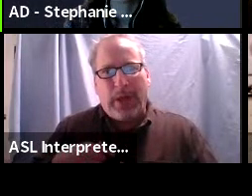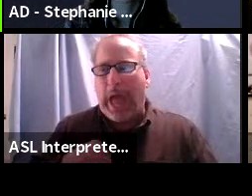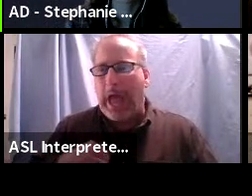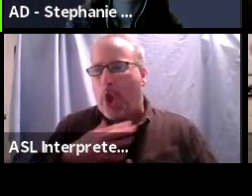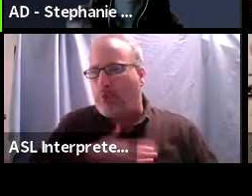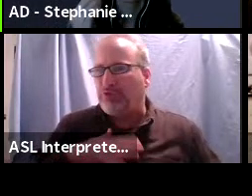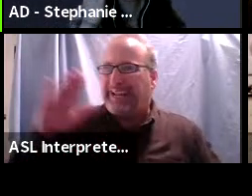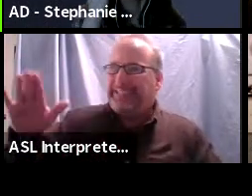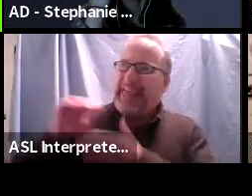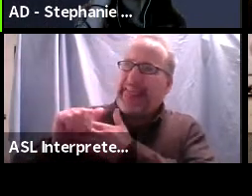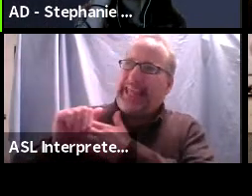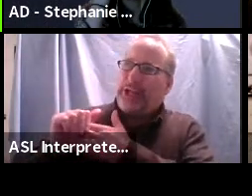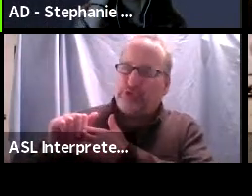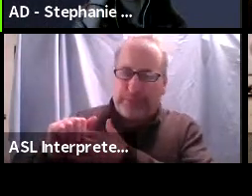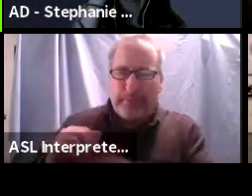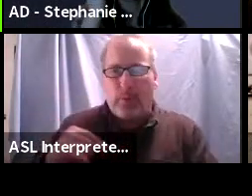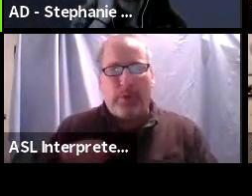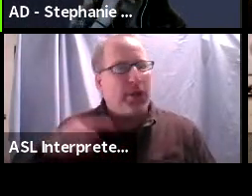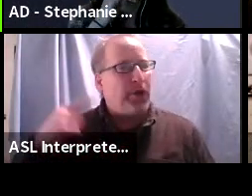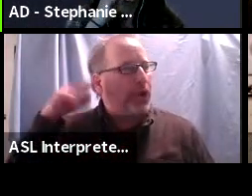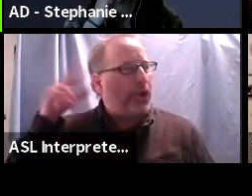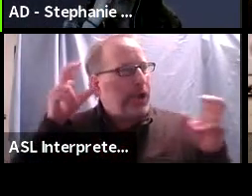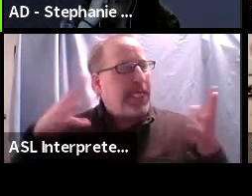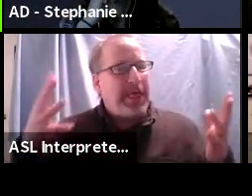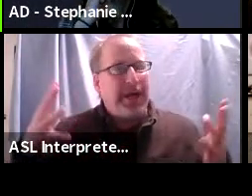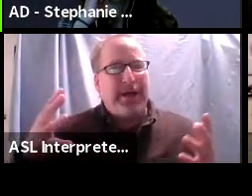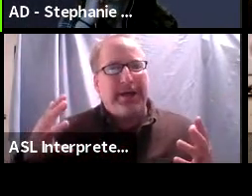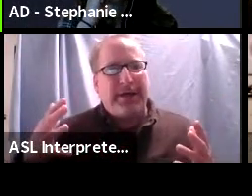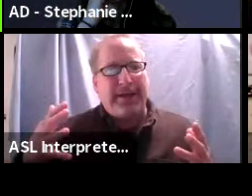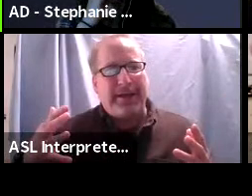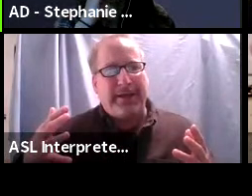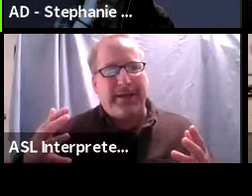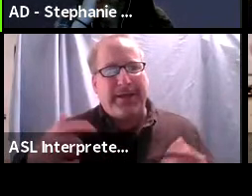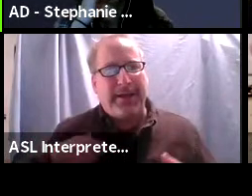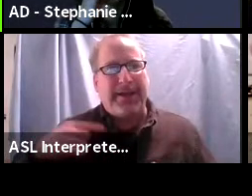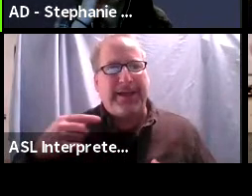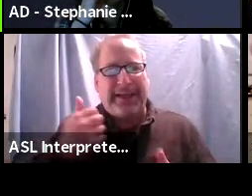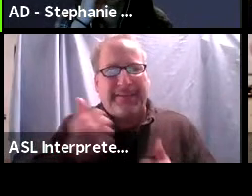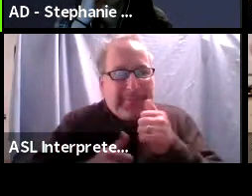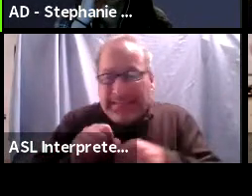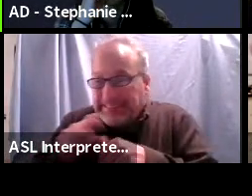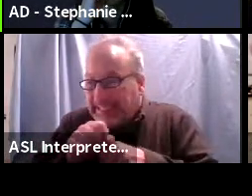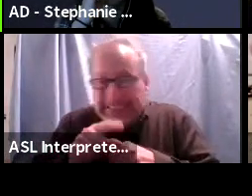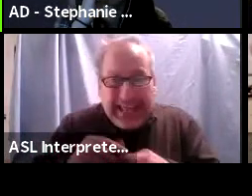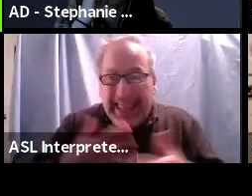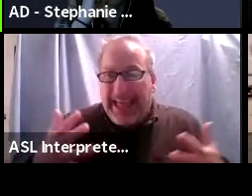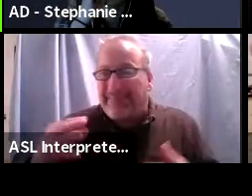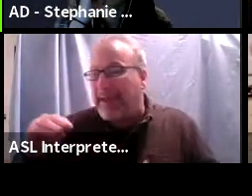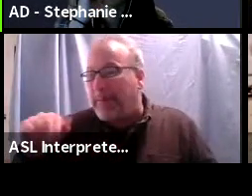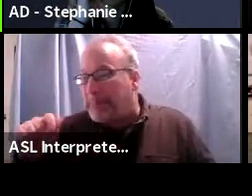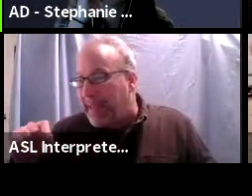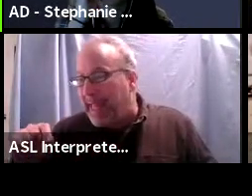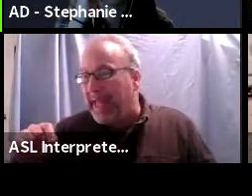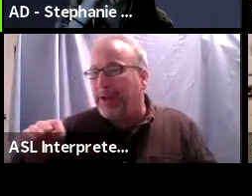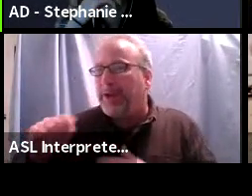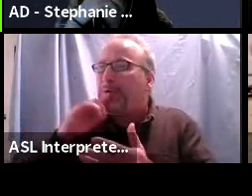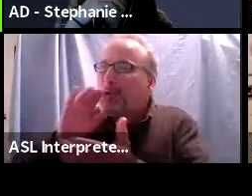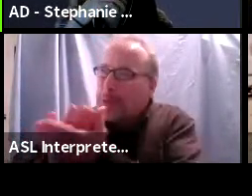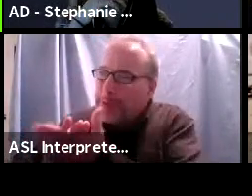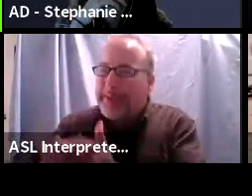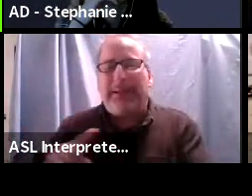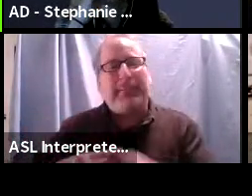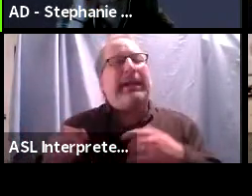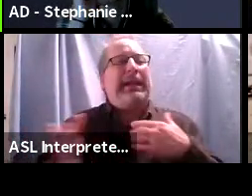leadership. As we've heard a lot today, a lot of kudos. Hopefully, I'm sure Elaine's like texting him like, yeah, lots of Matt kudos. But certainly